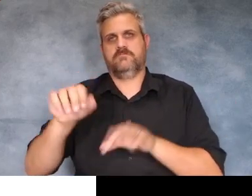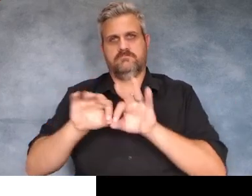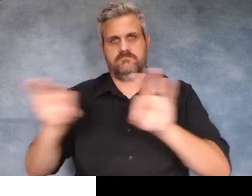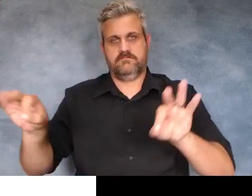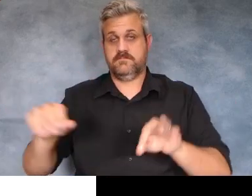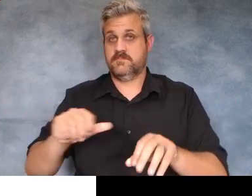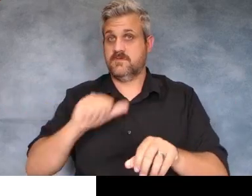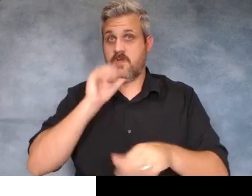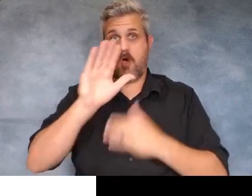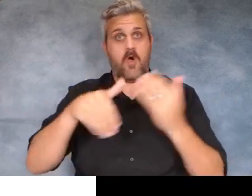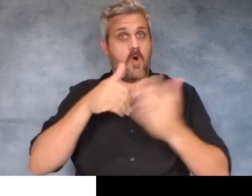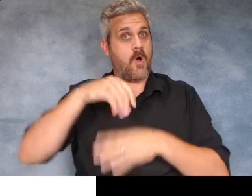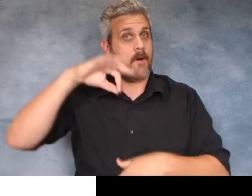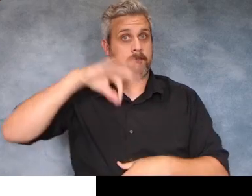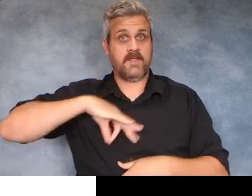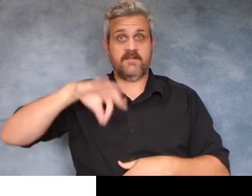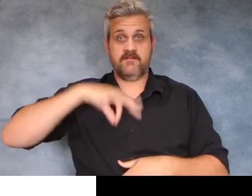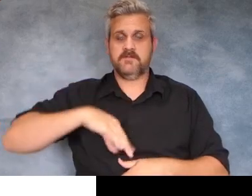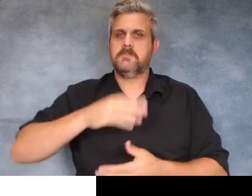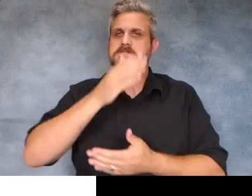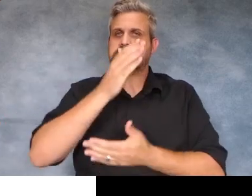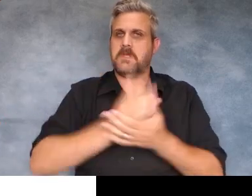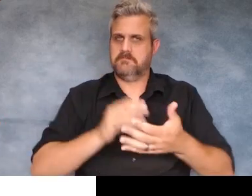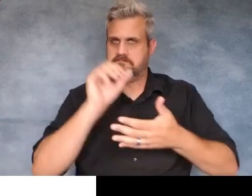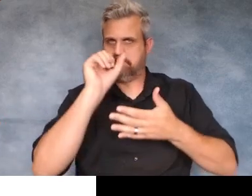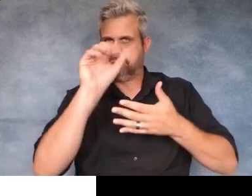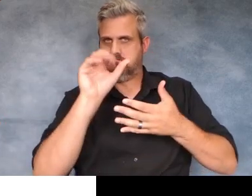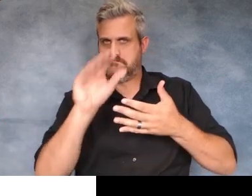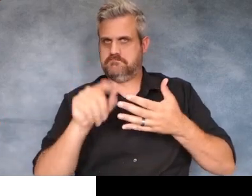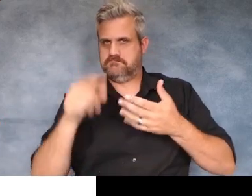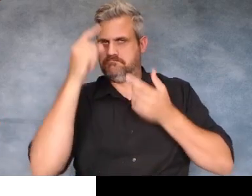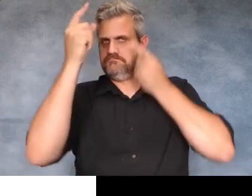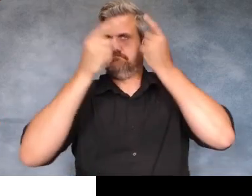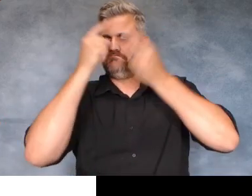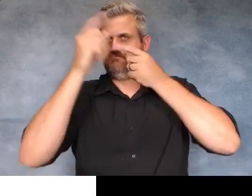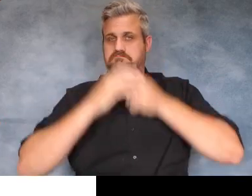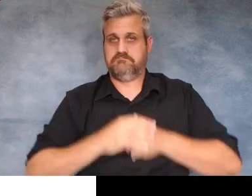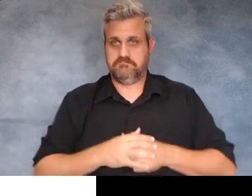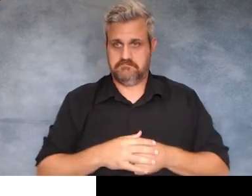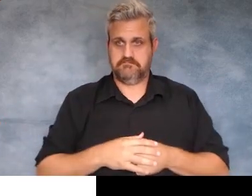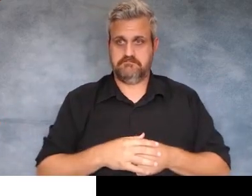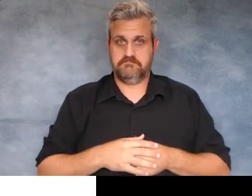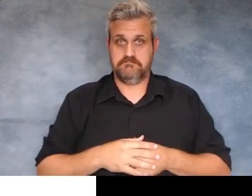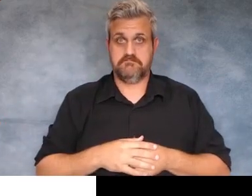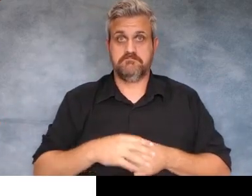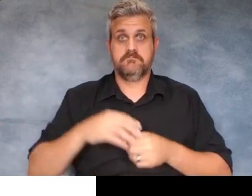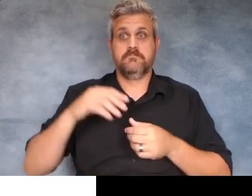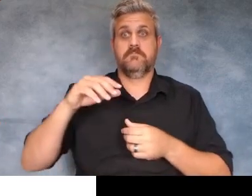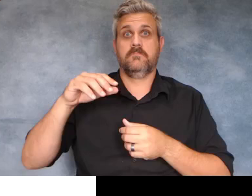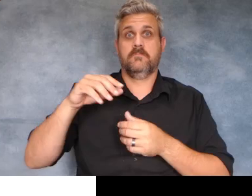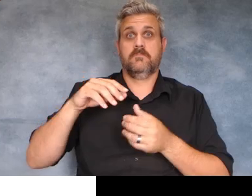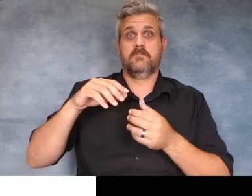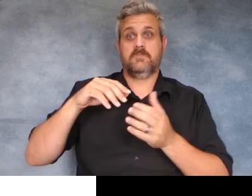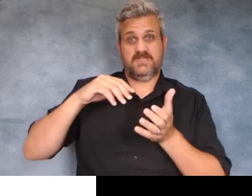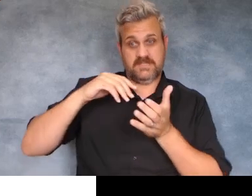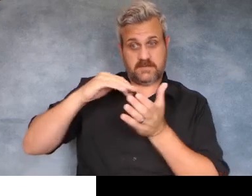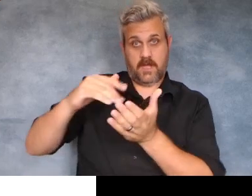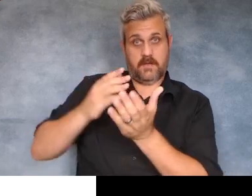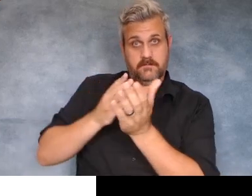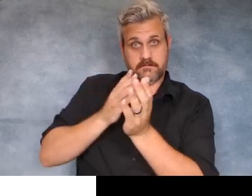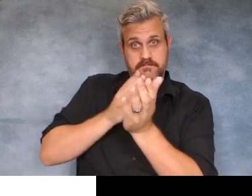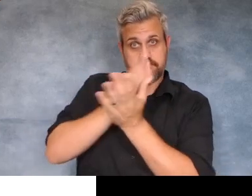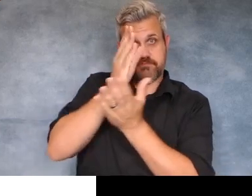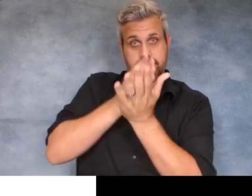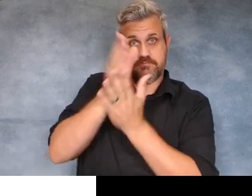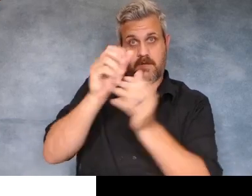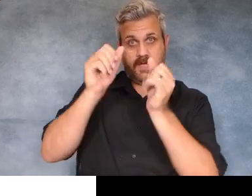benefits, but here are some for your consideration. The student's course of study can be individualized and differentiated